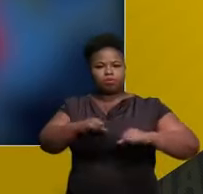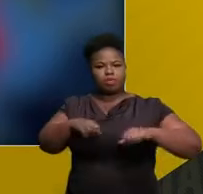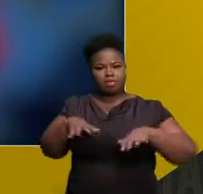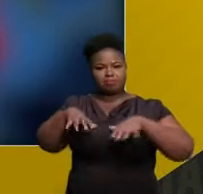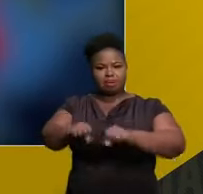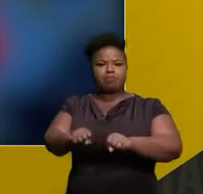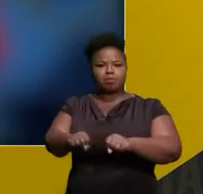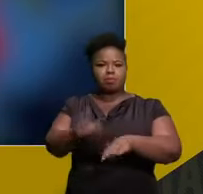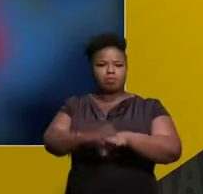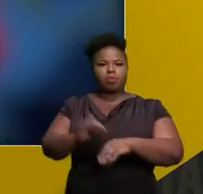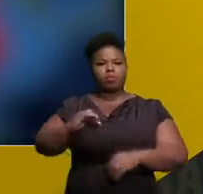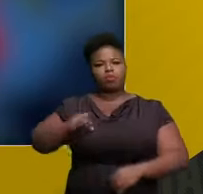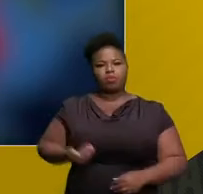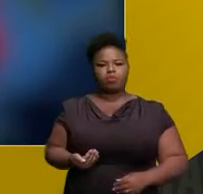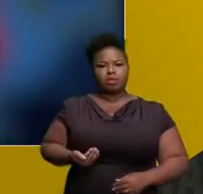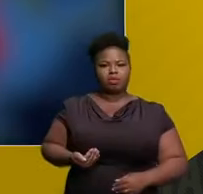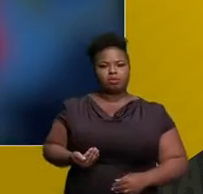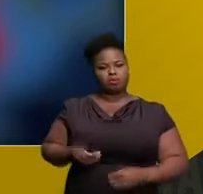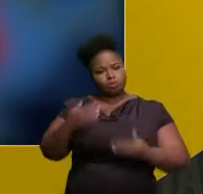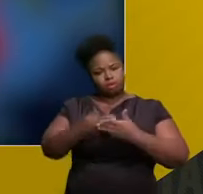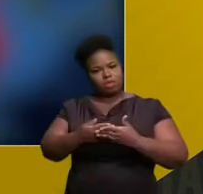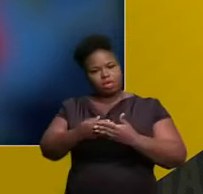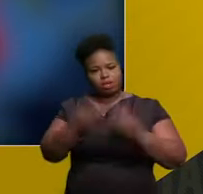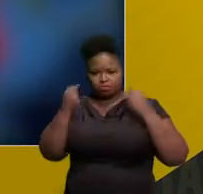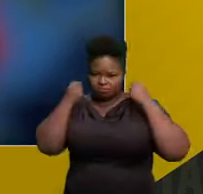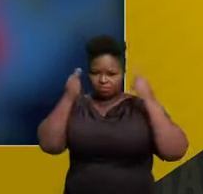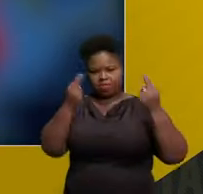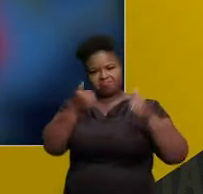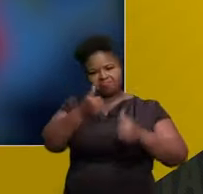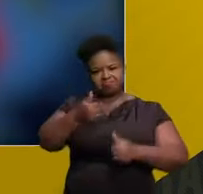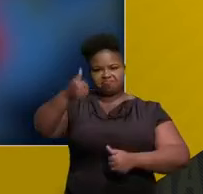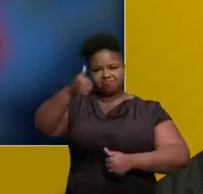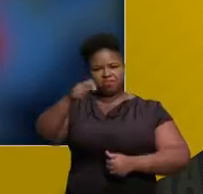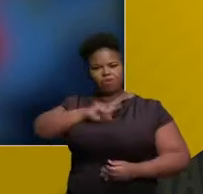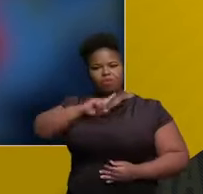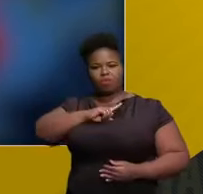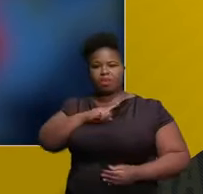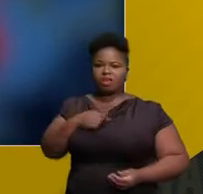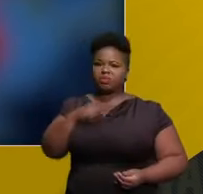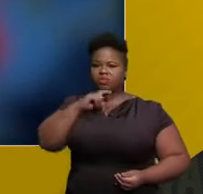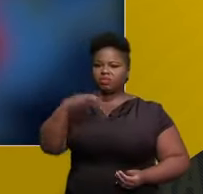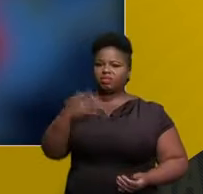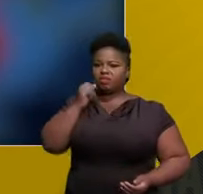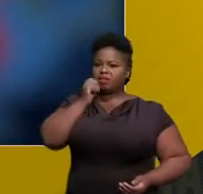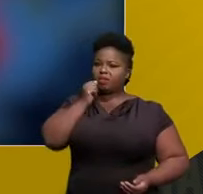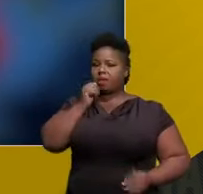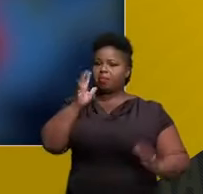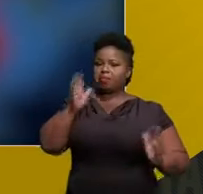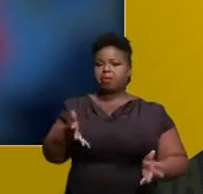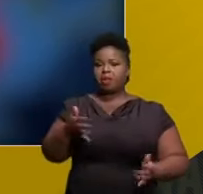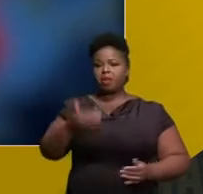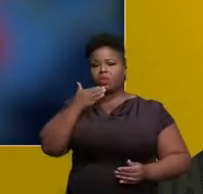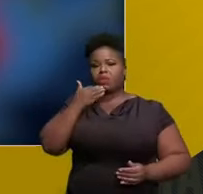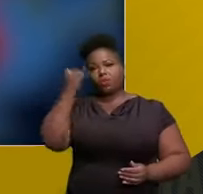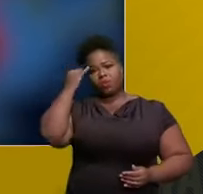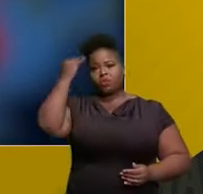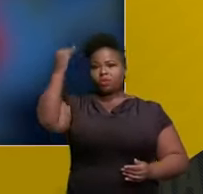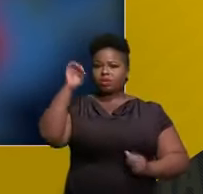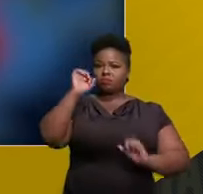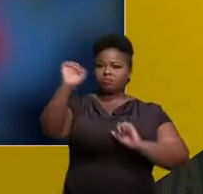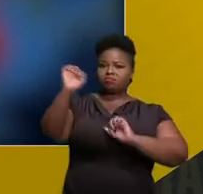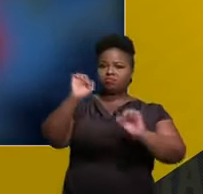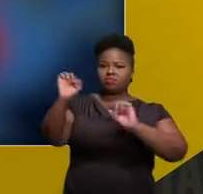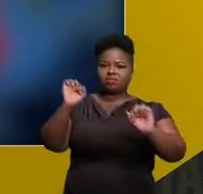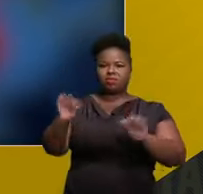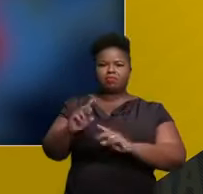know, like we get a voice, we get a say, because there's no point in men coming up with situations for